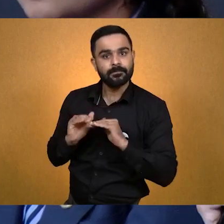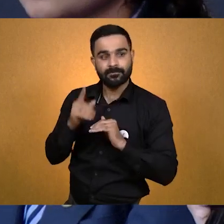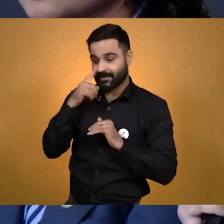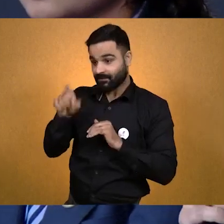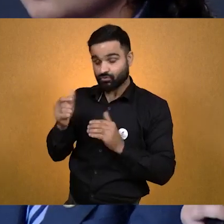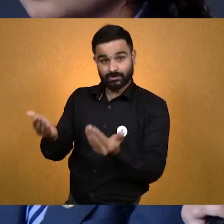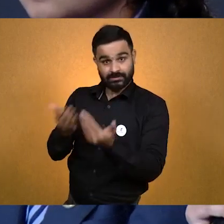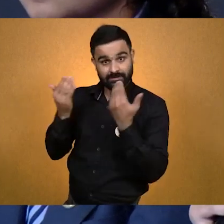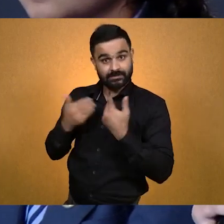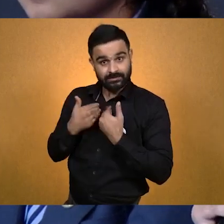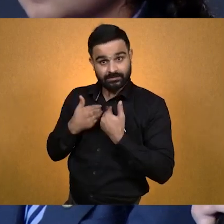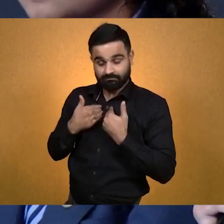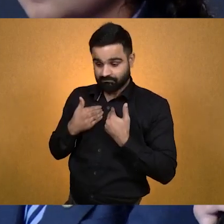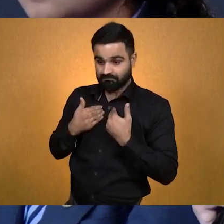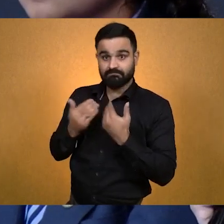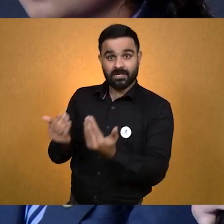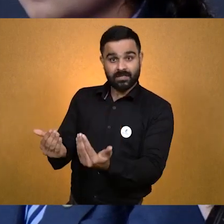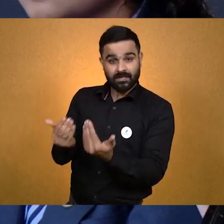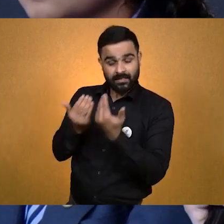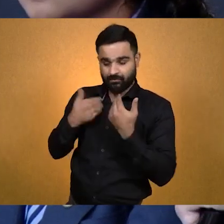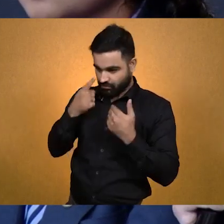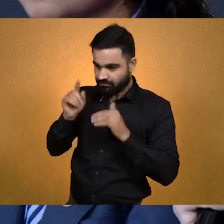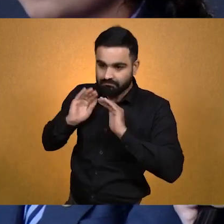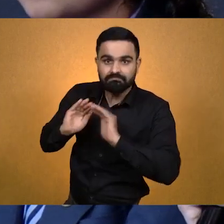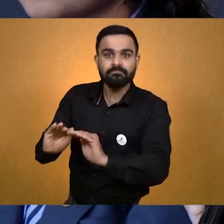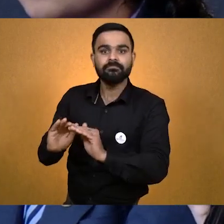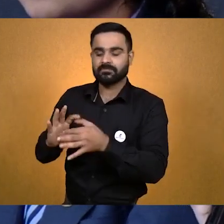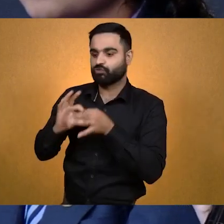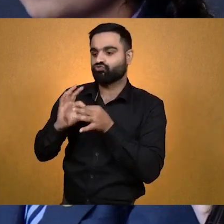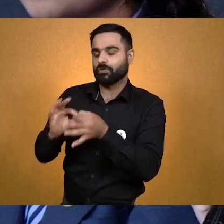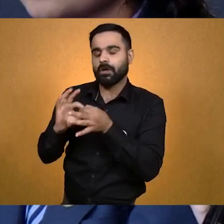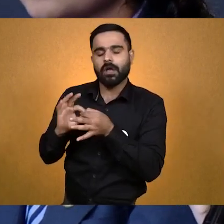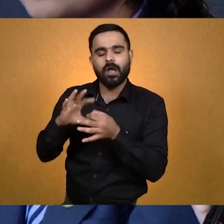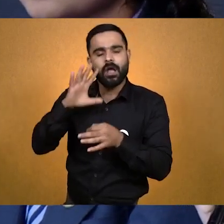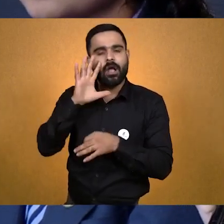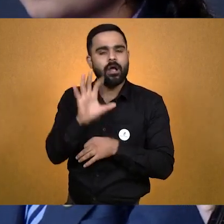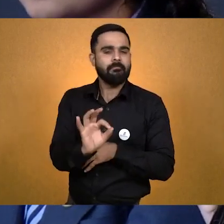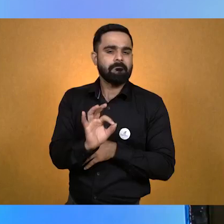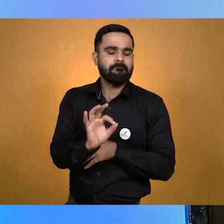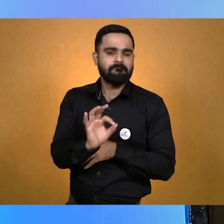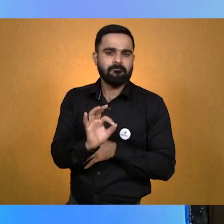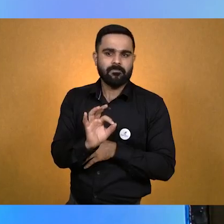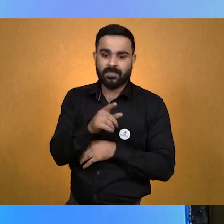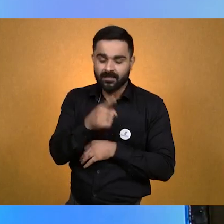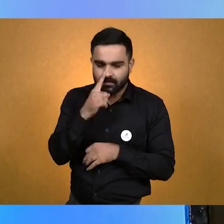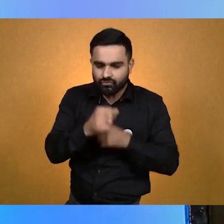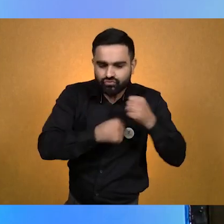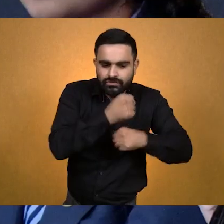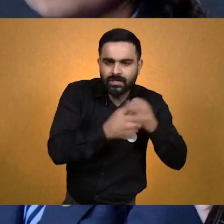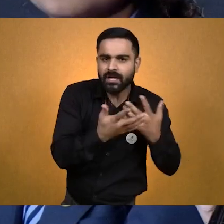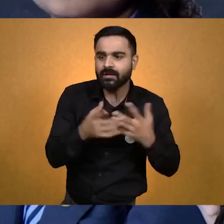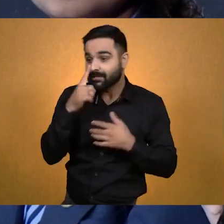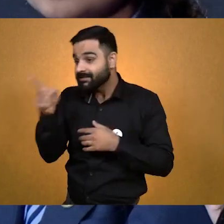She encourages me, and I encourage her. So I think that's a very important thing. What does she play, and what do you